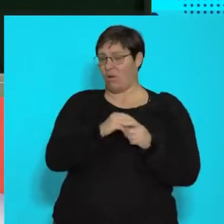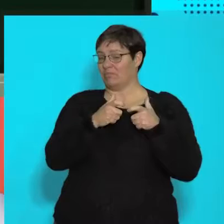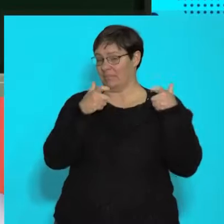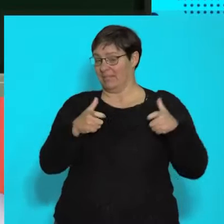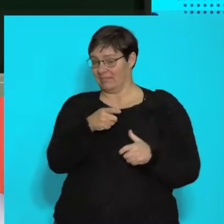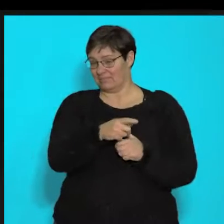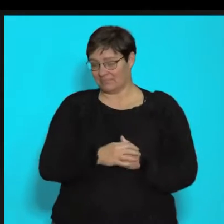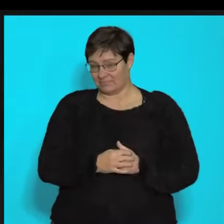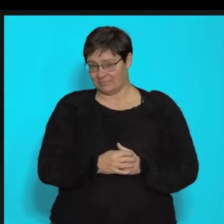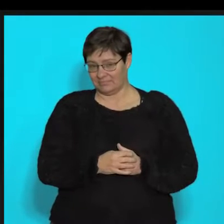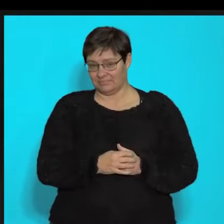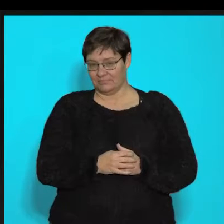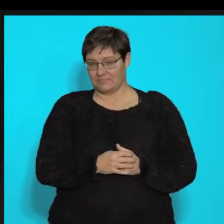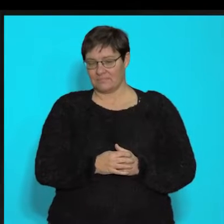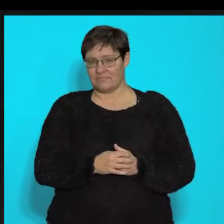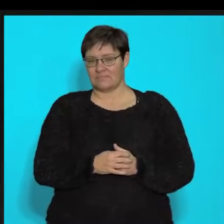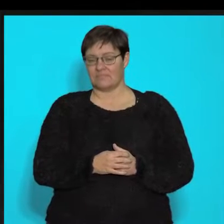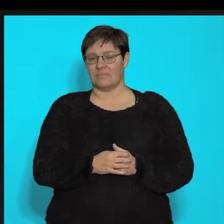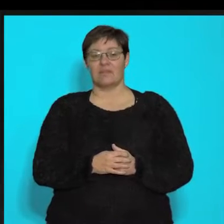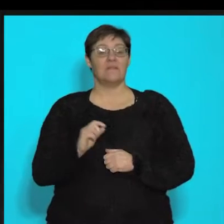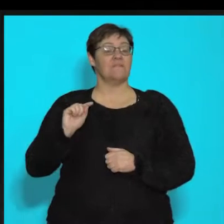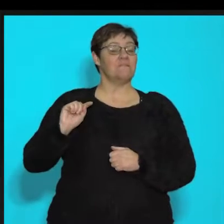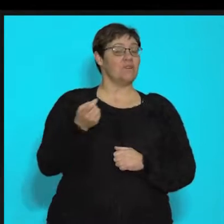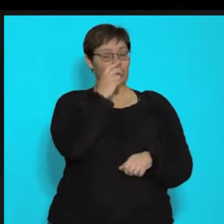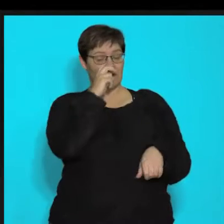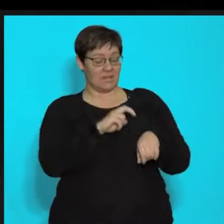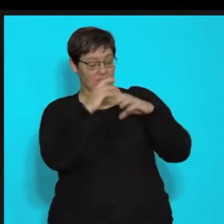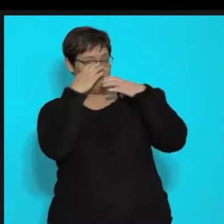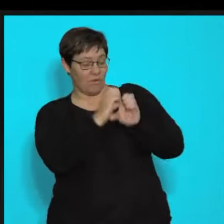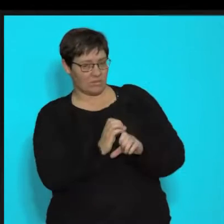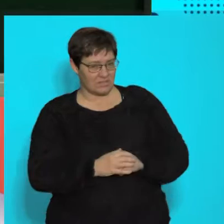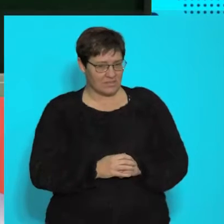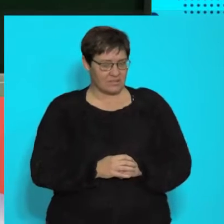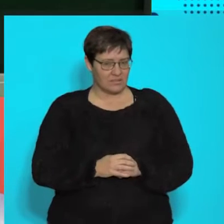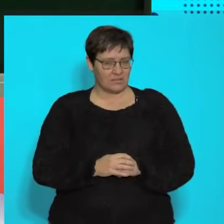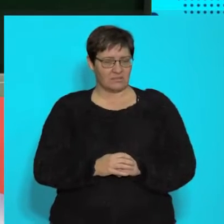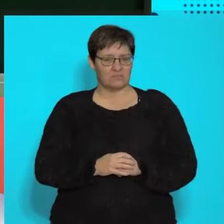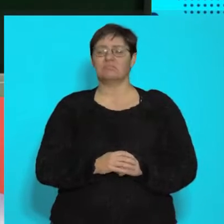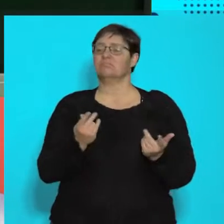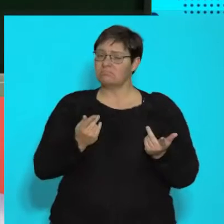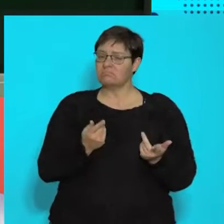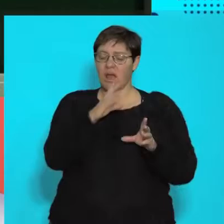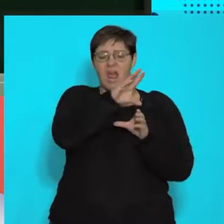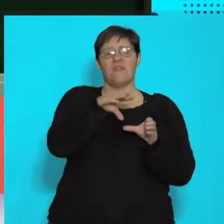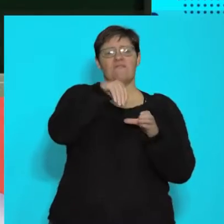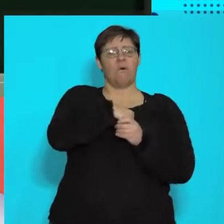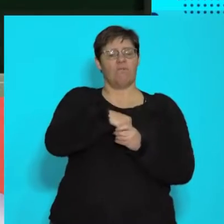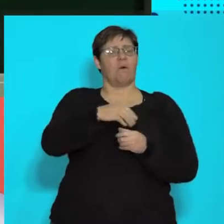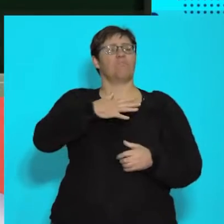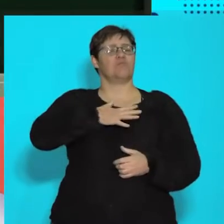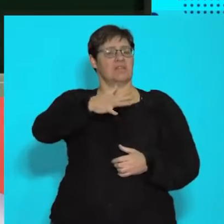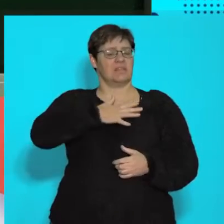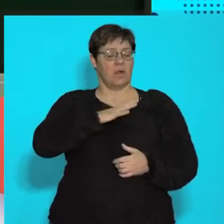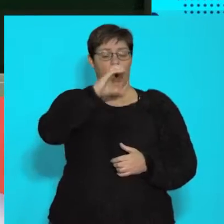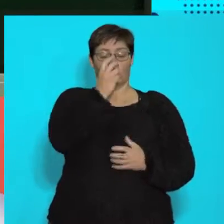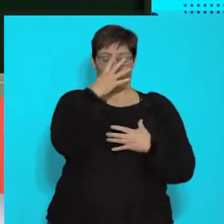be a big part. Okay, so first thing that you need to look at, what organs are going to be involved